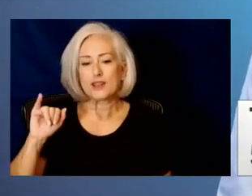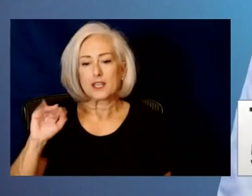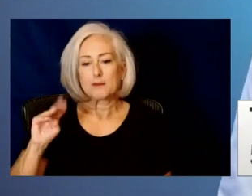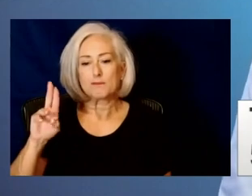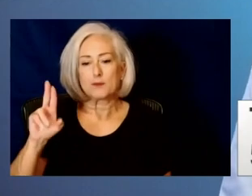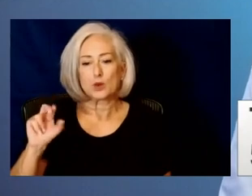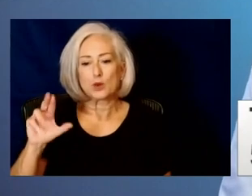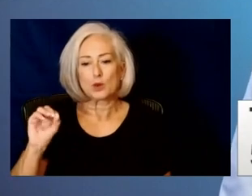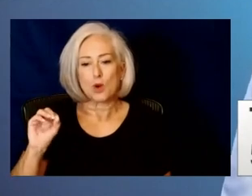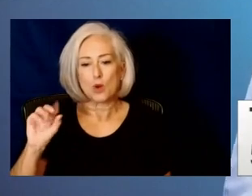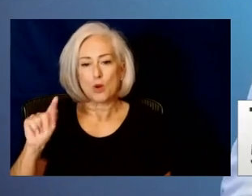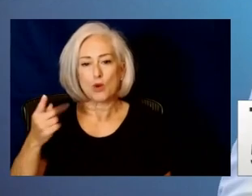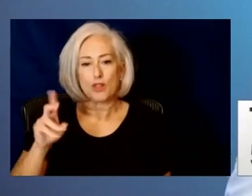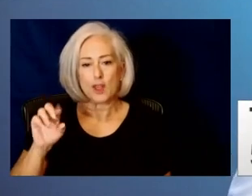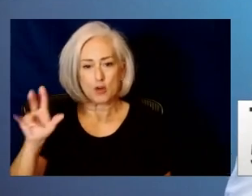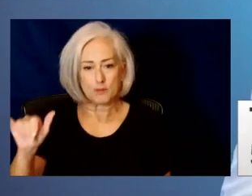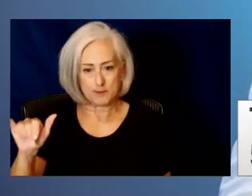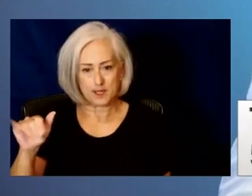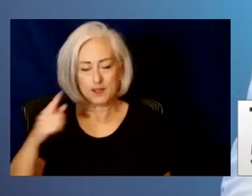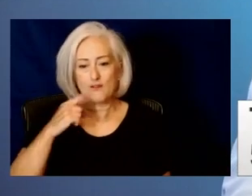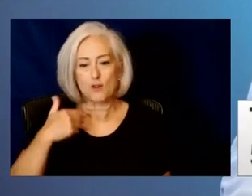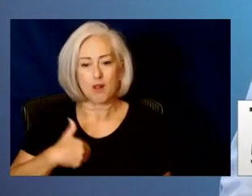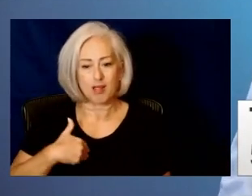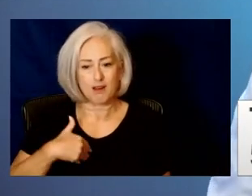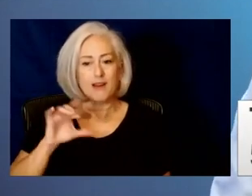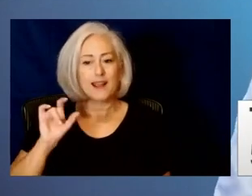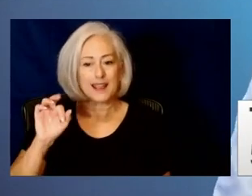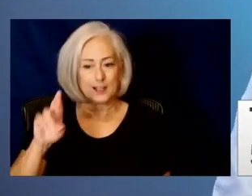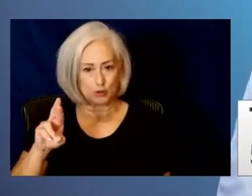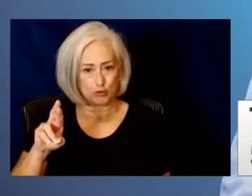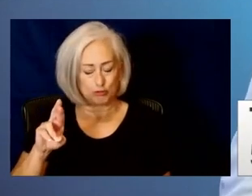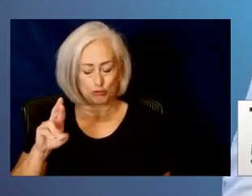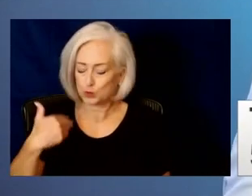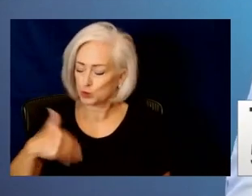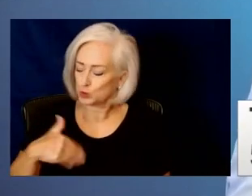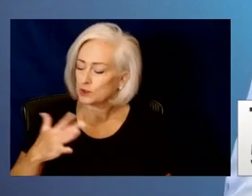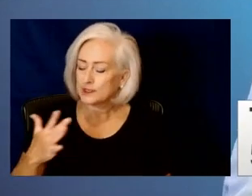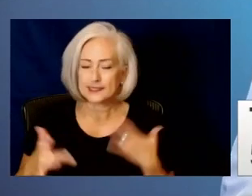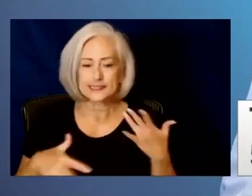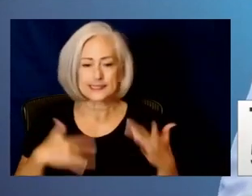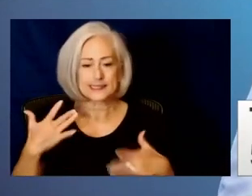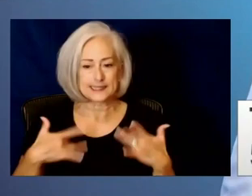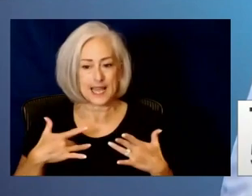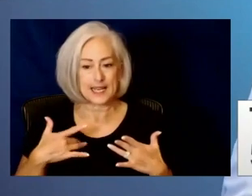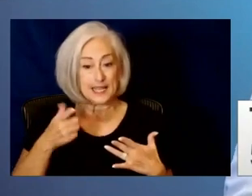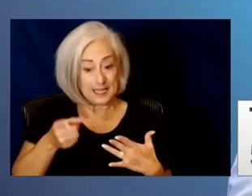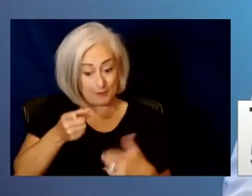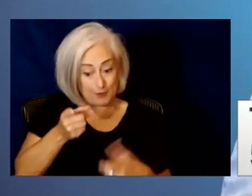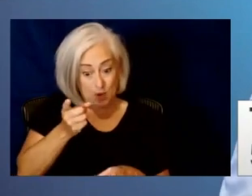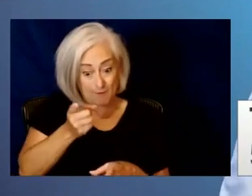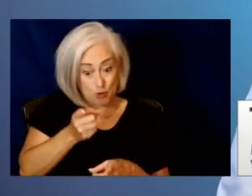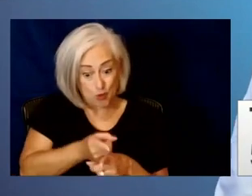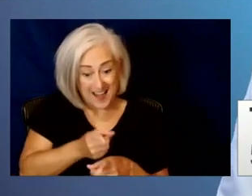developed for lung cancer. Very exciting, because it could potentially, if you have the right type of lung cancer,